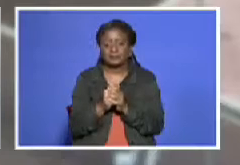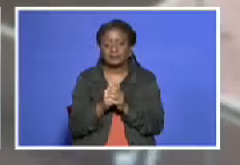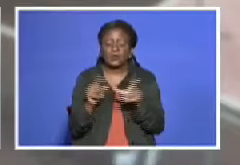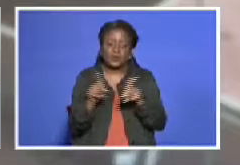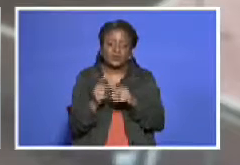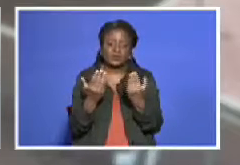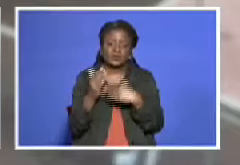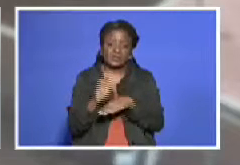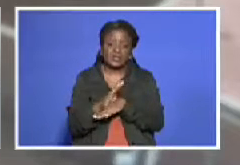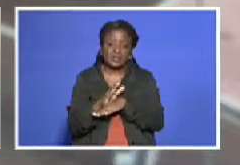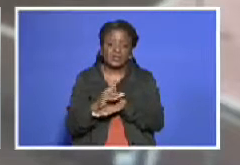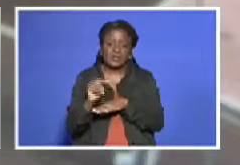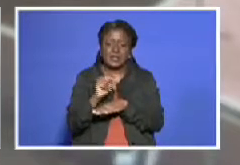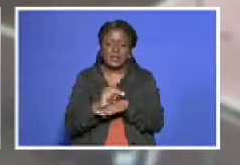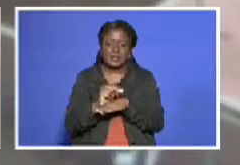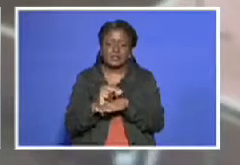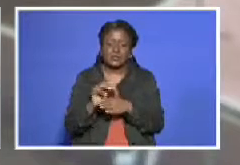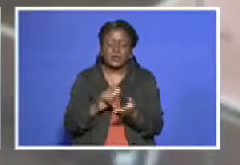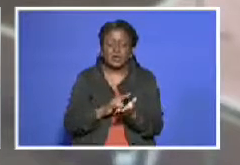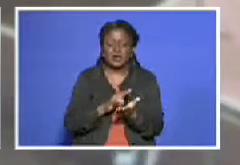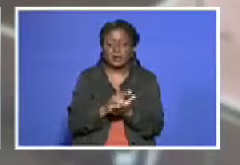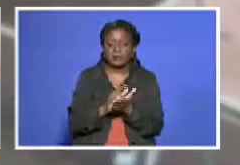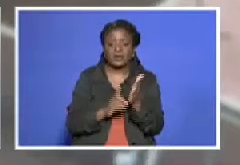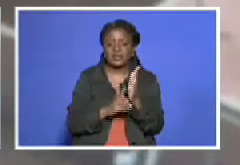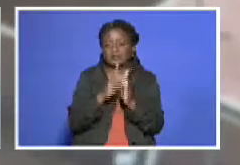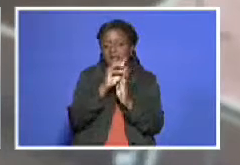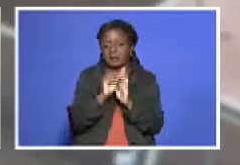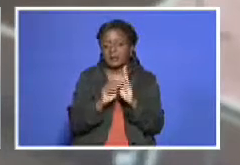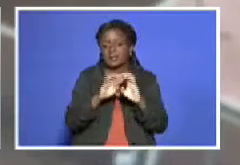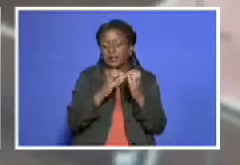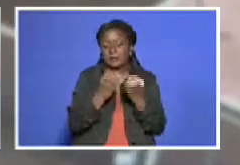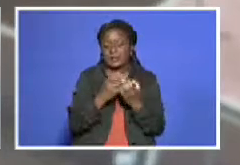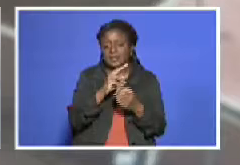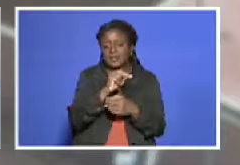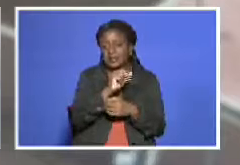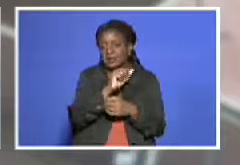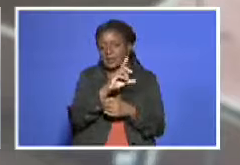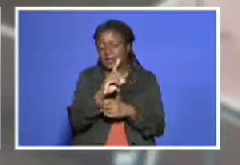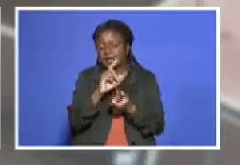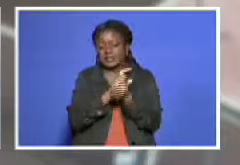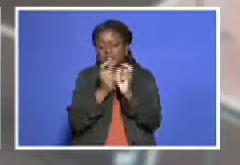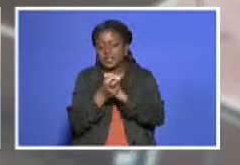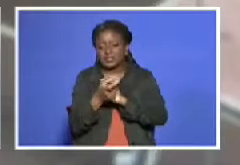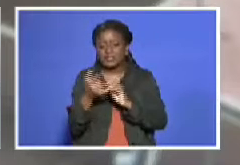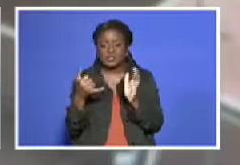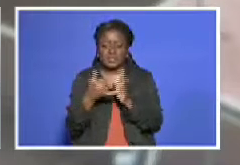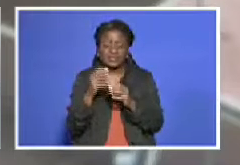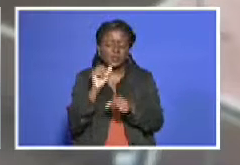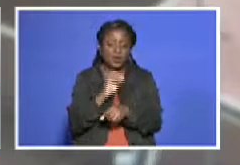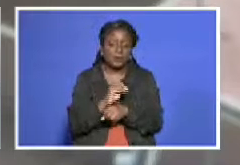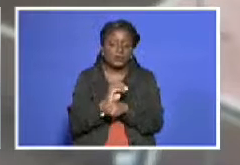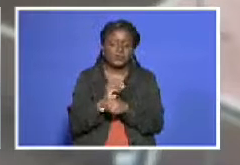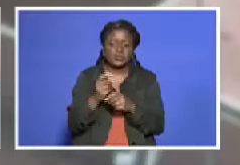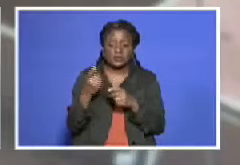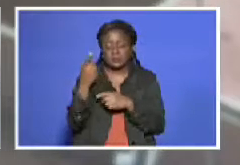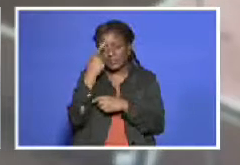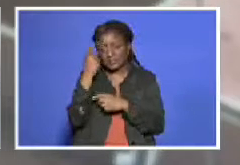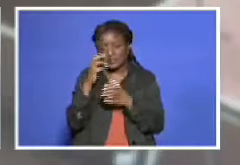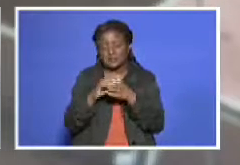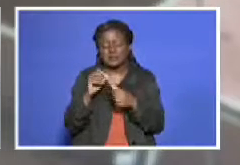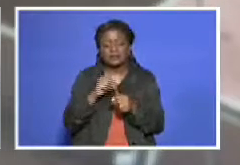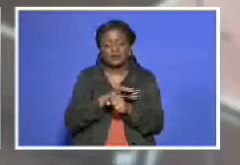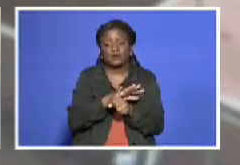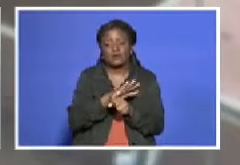Also tonight, the Nassau Airport Development Company, or NAD, making changes to its operations due to COVID-19. We spoke with Vice